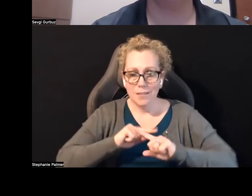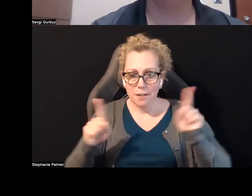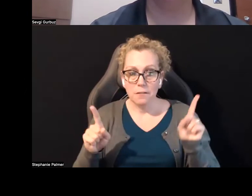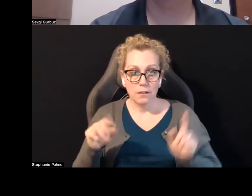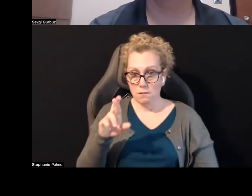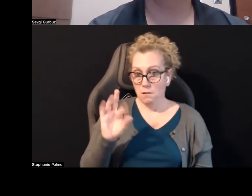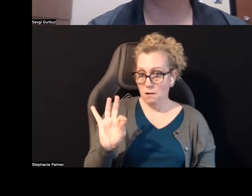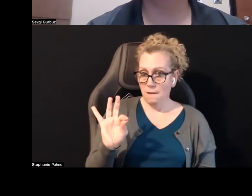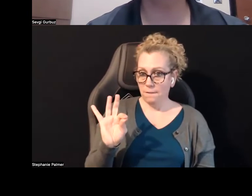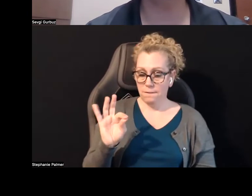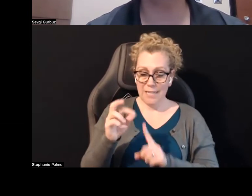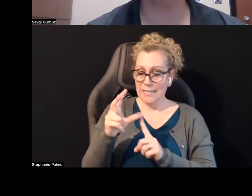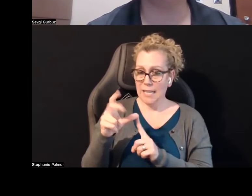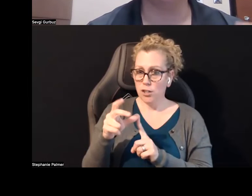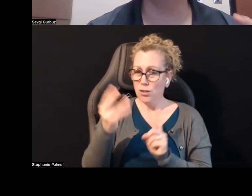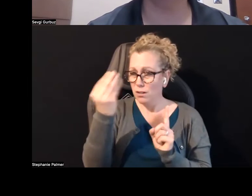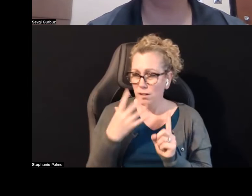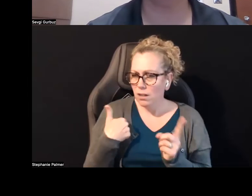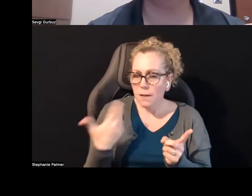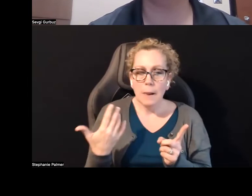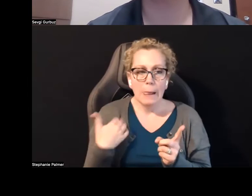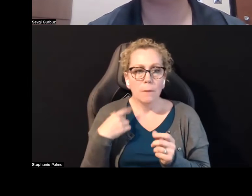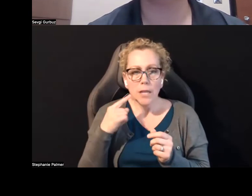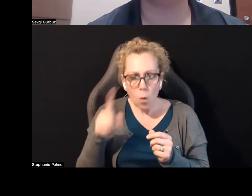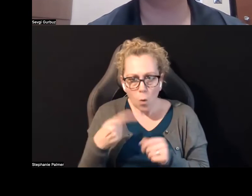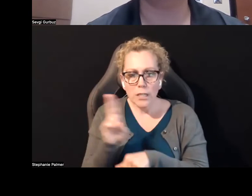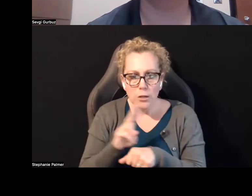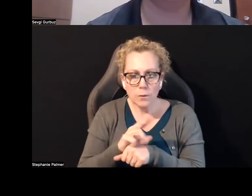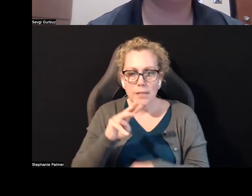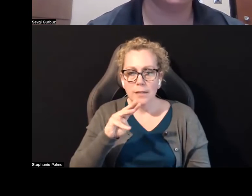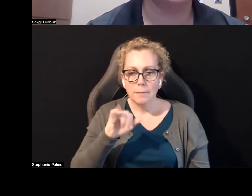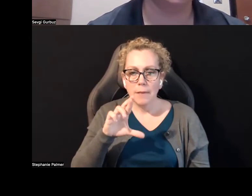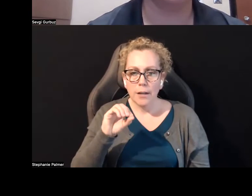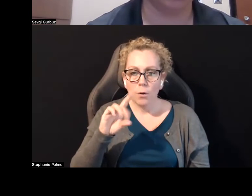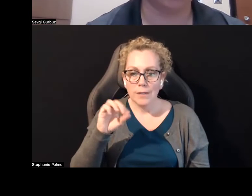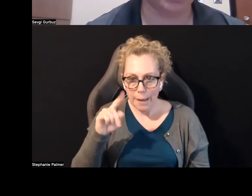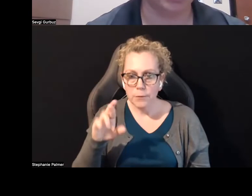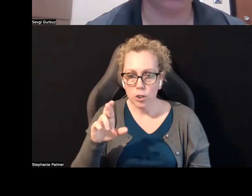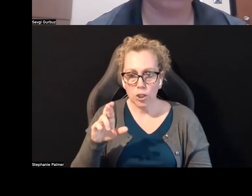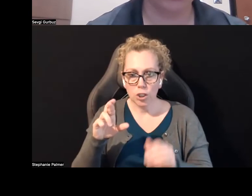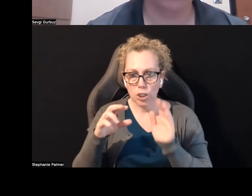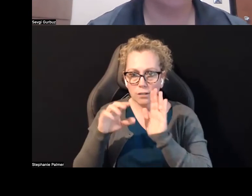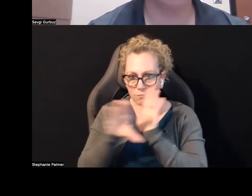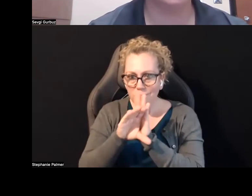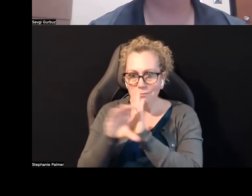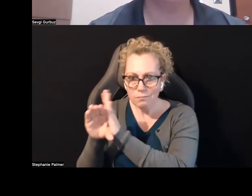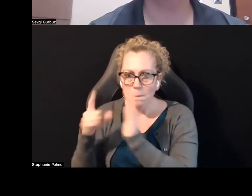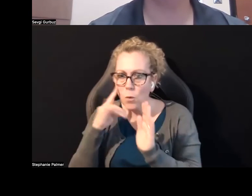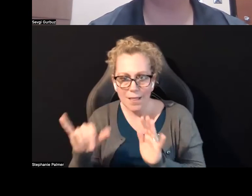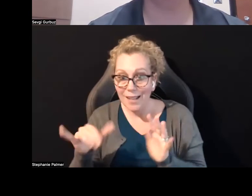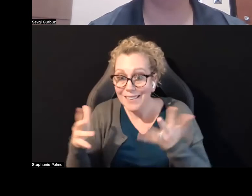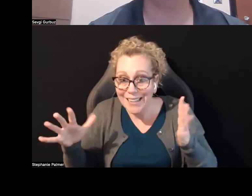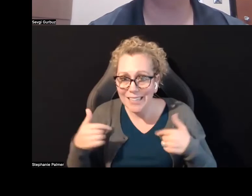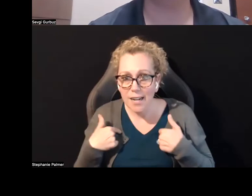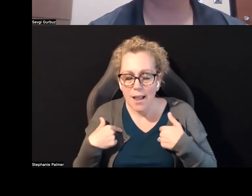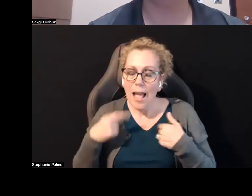you, we're using only the microdoppler signature in generating these results right now. So that means